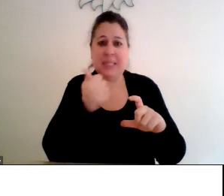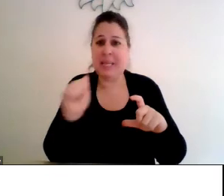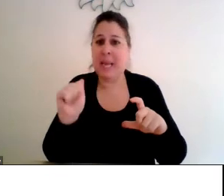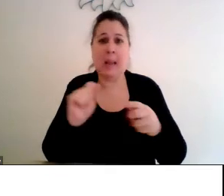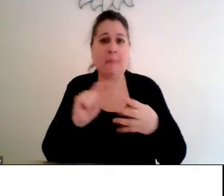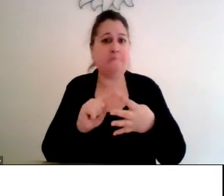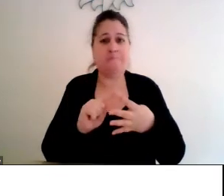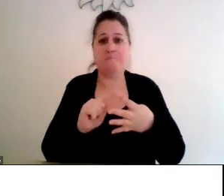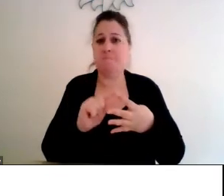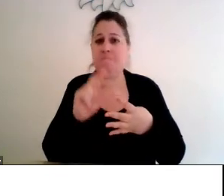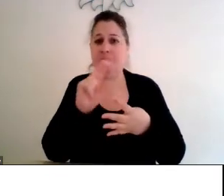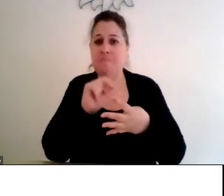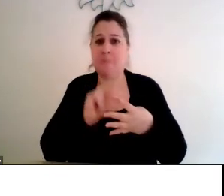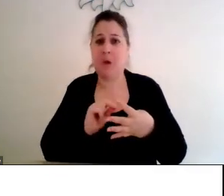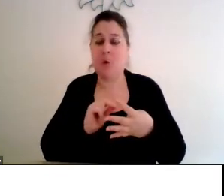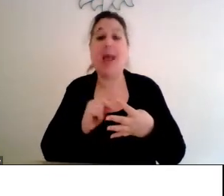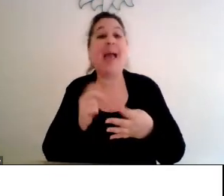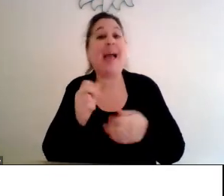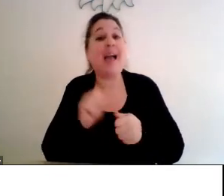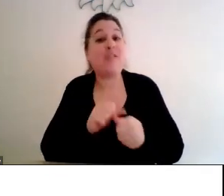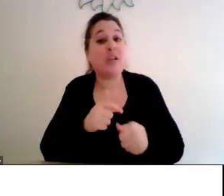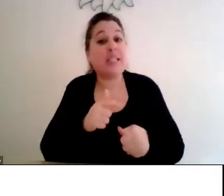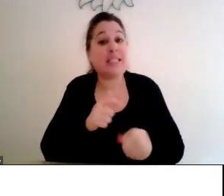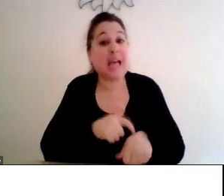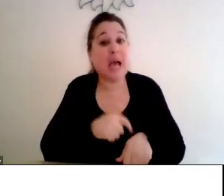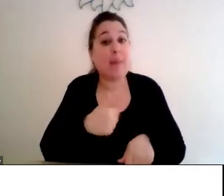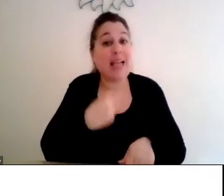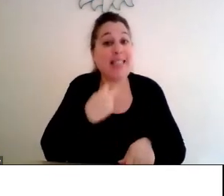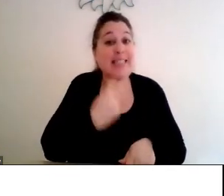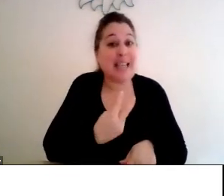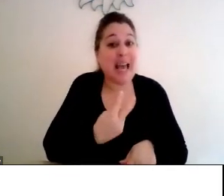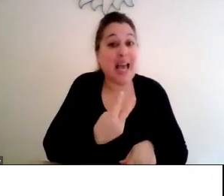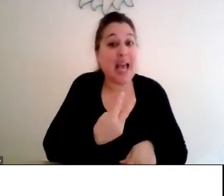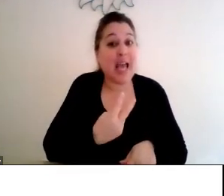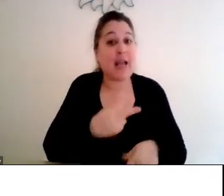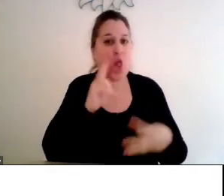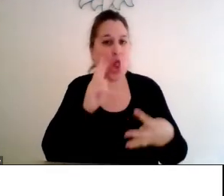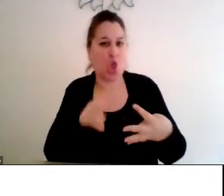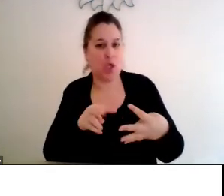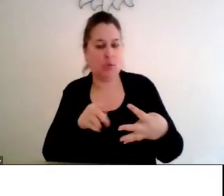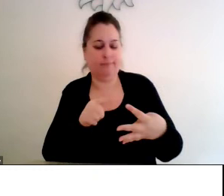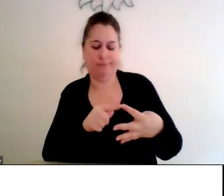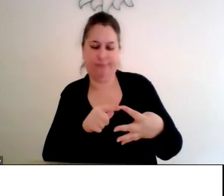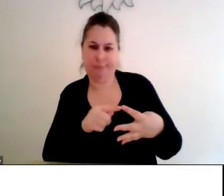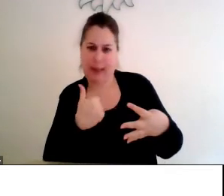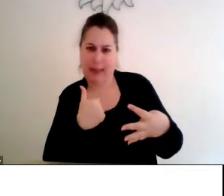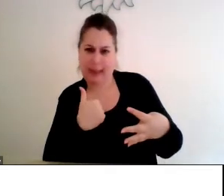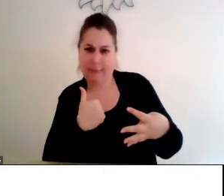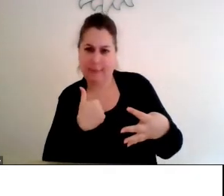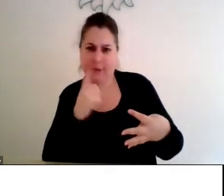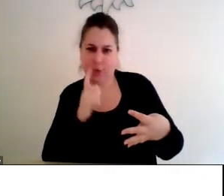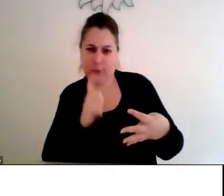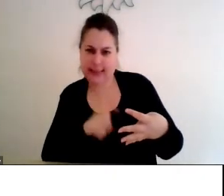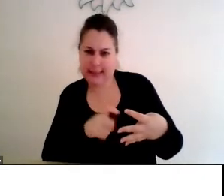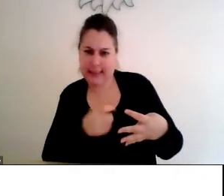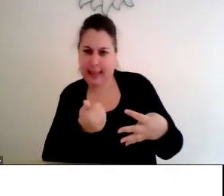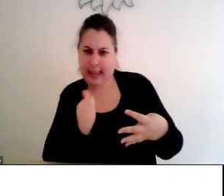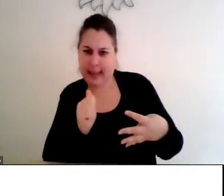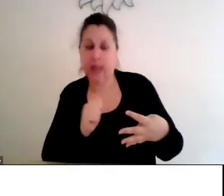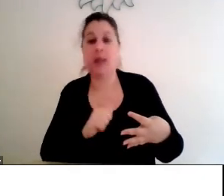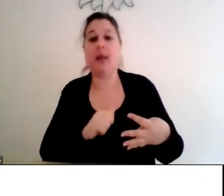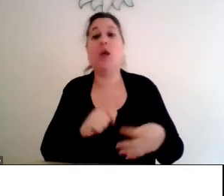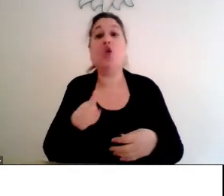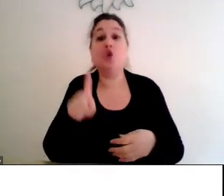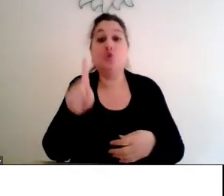be thinking every time you see the problem. Write down PEMDAS and then start asking yourself, do we see any parentheses? Nope. Do we see